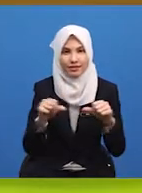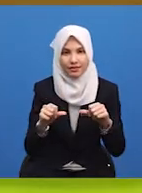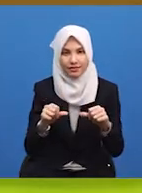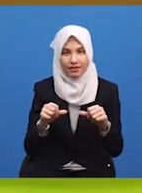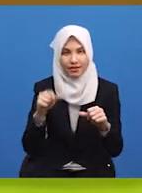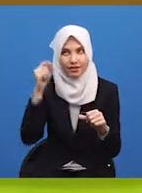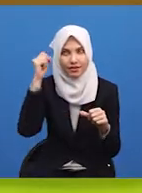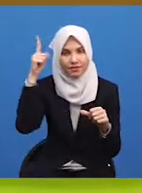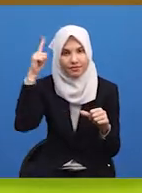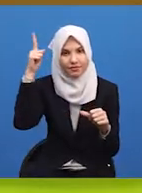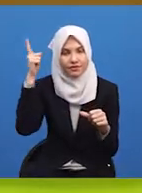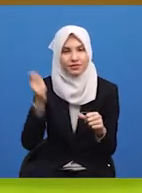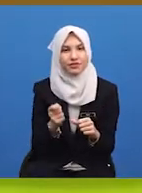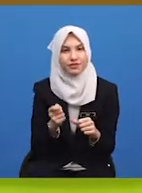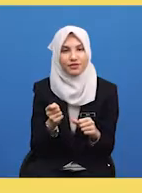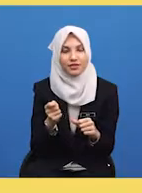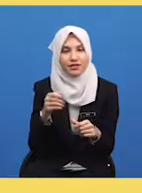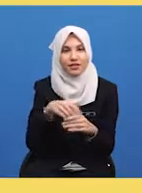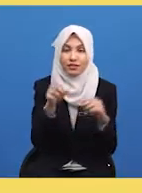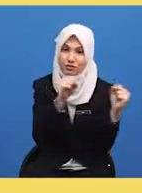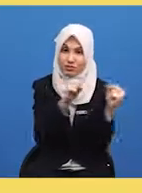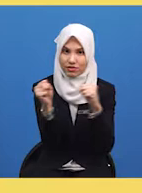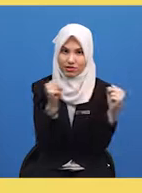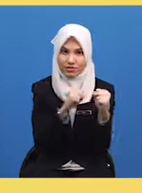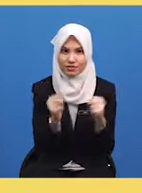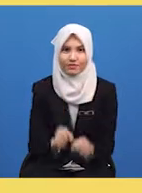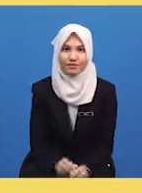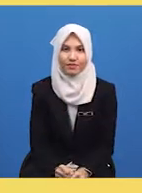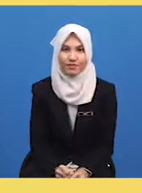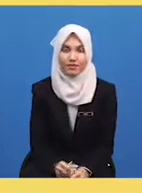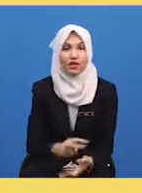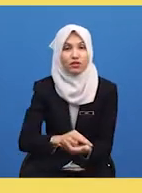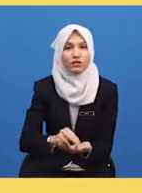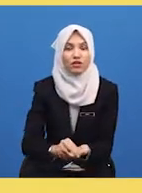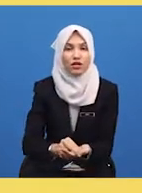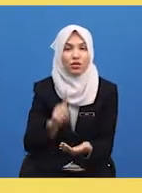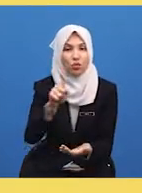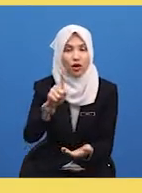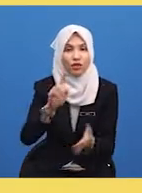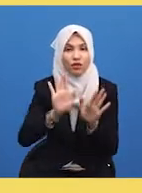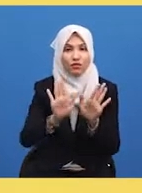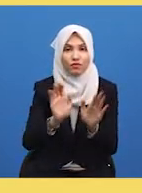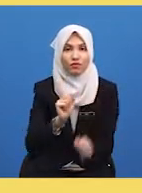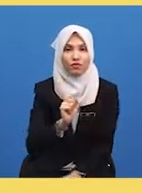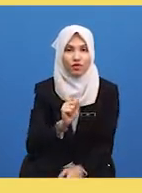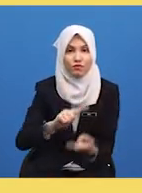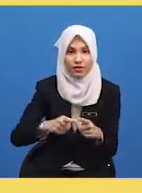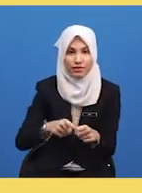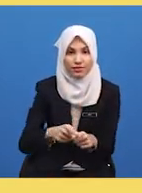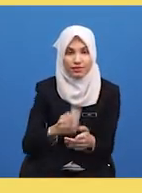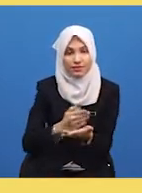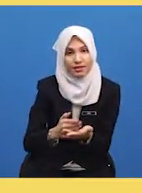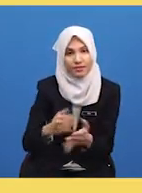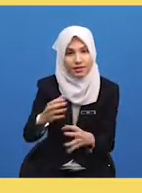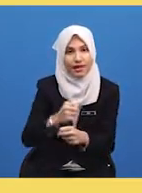Imagine you're in this situation. You've noticed that one of your friends is sometimes